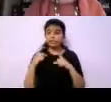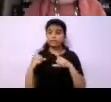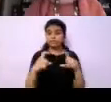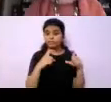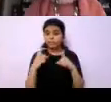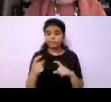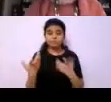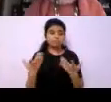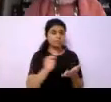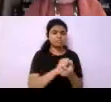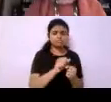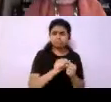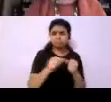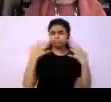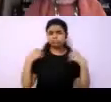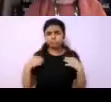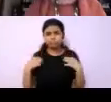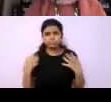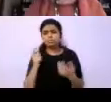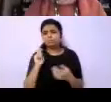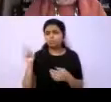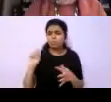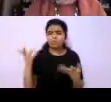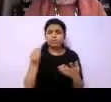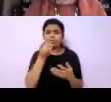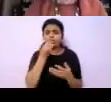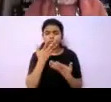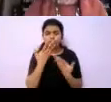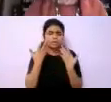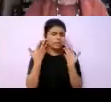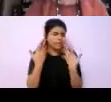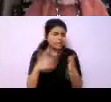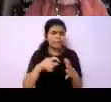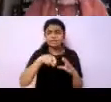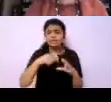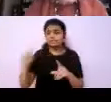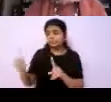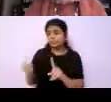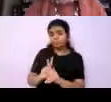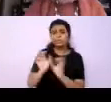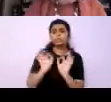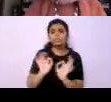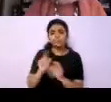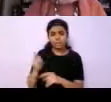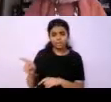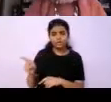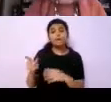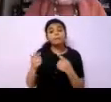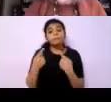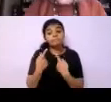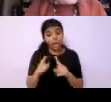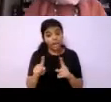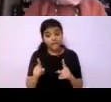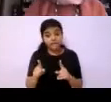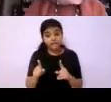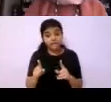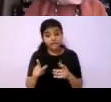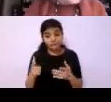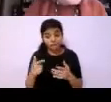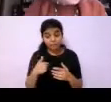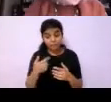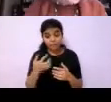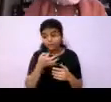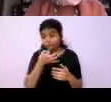as washing, dressing, toileting, cooking, eating without assistance. Still, don't we have to ask,